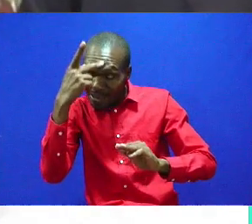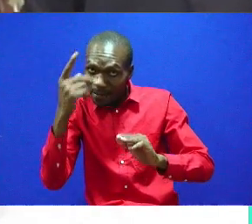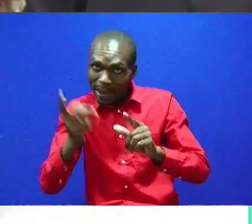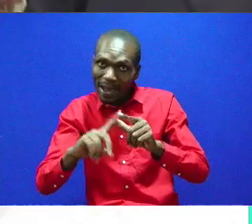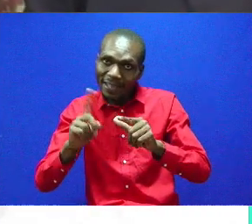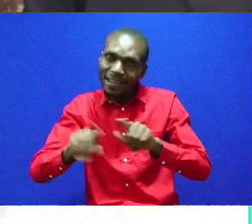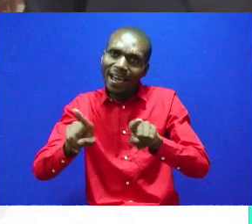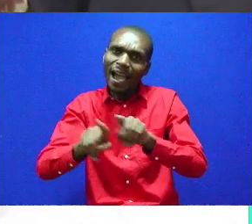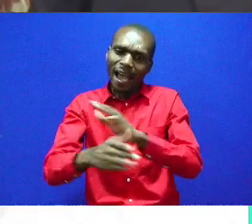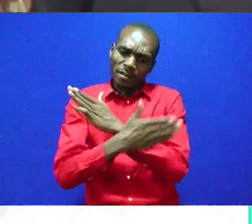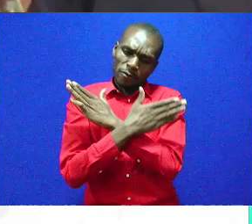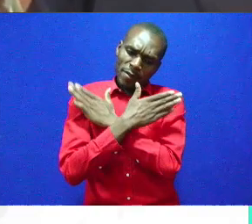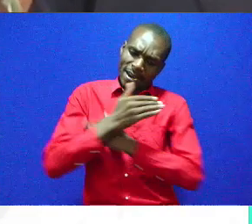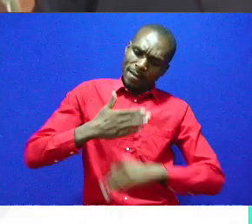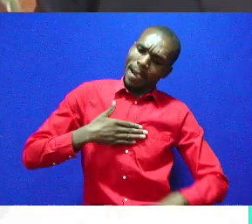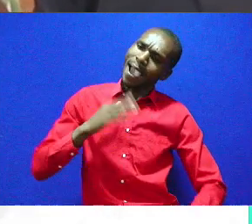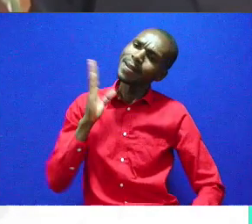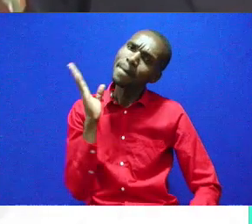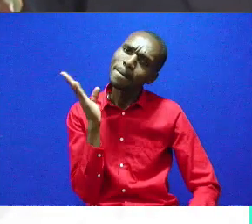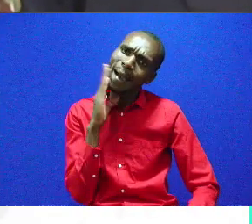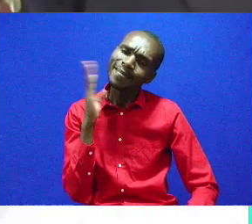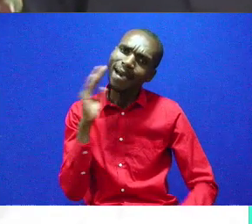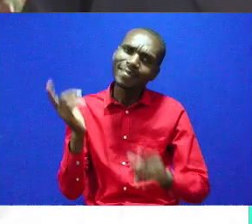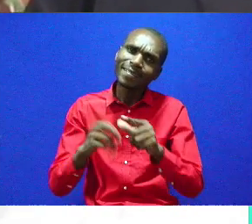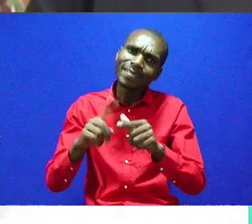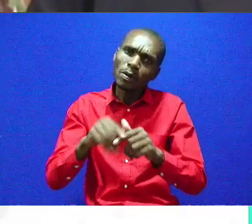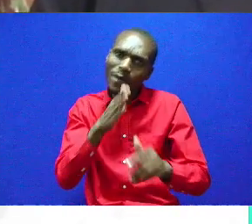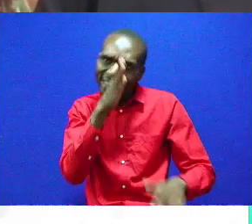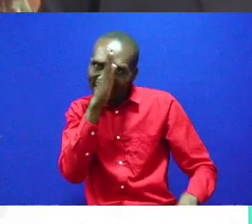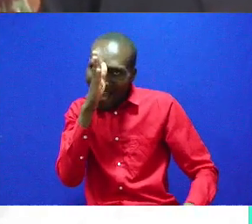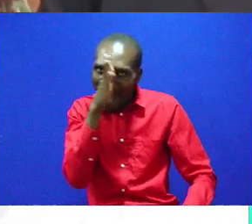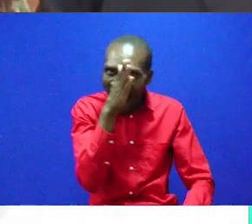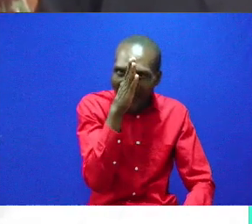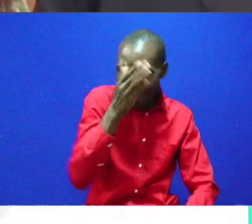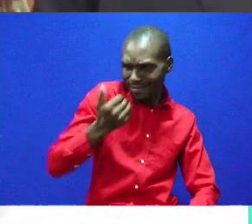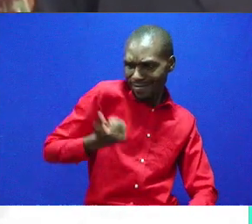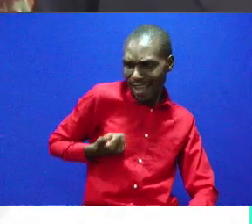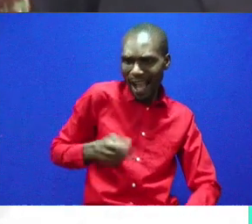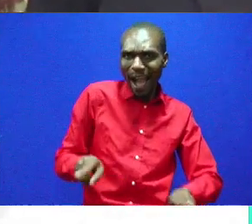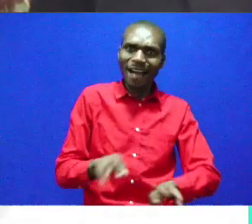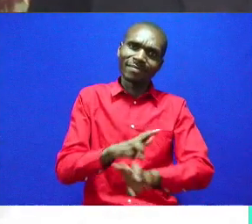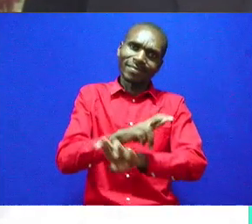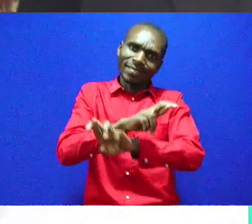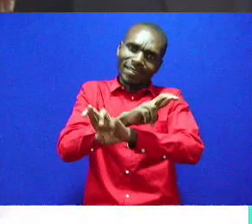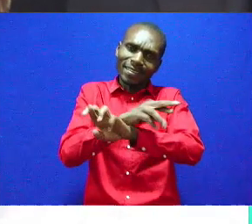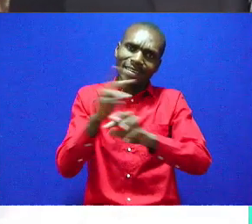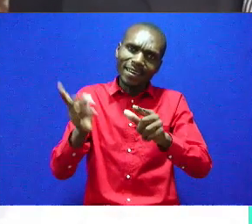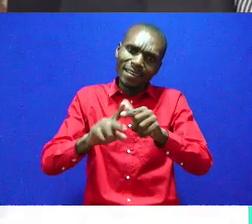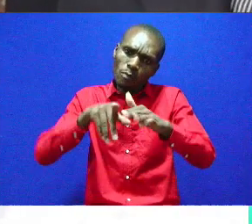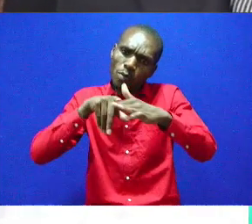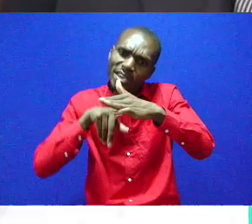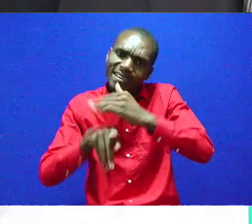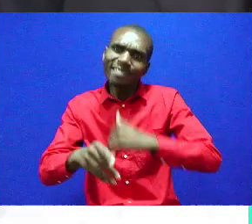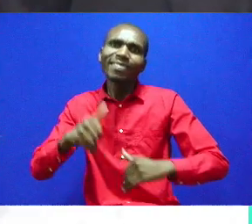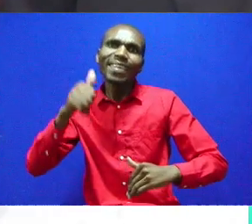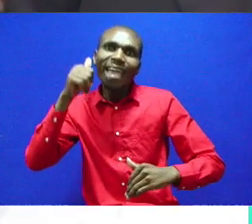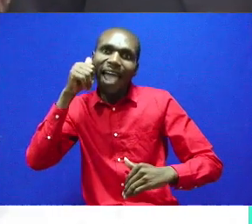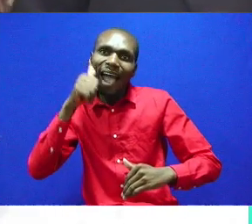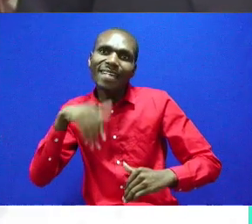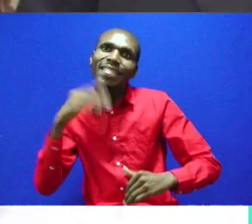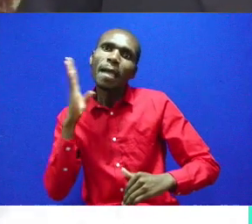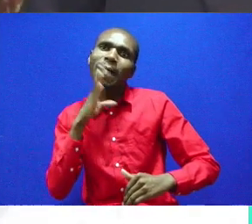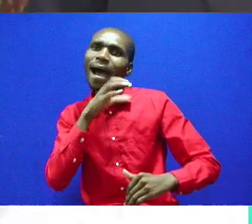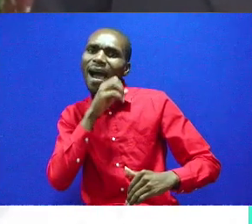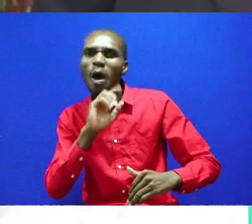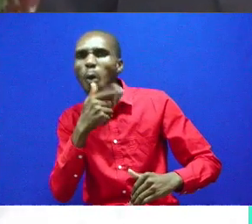barabangina ni ntubali toko enda twabisa abana mune ruse yere ntambe kwa moira santi ya yenyi na koro